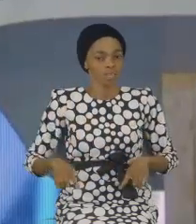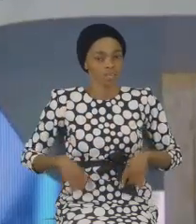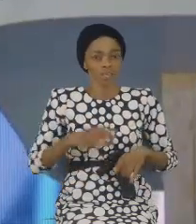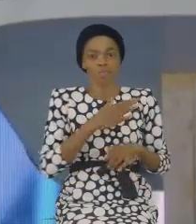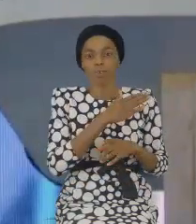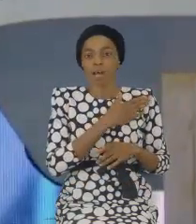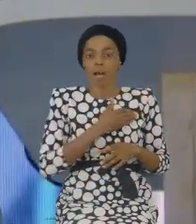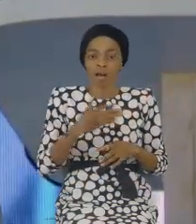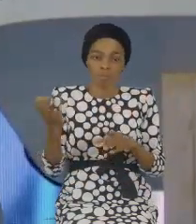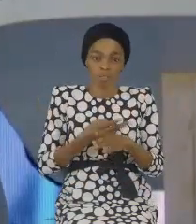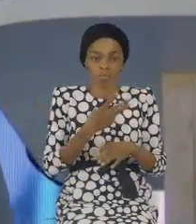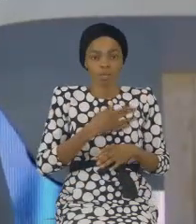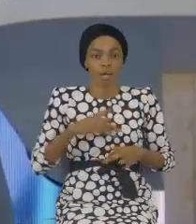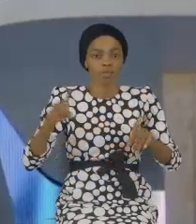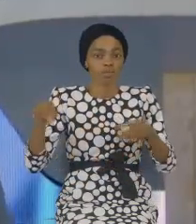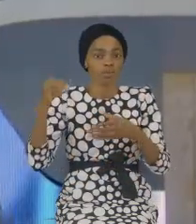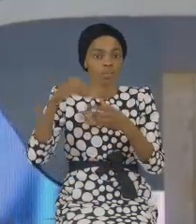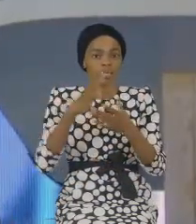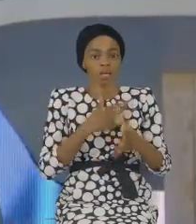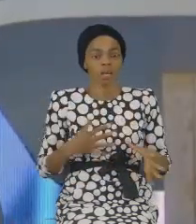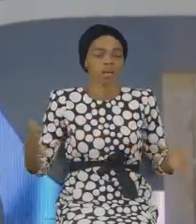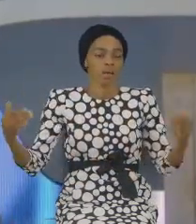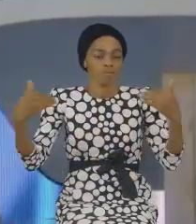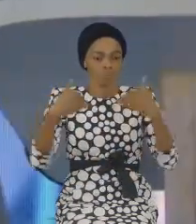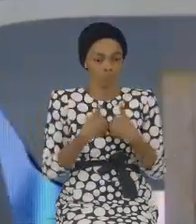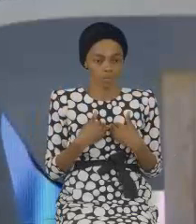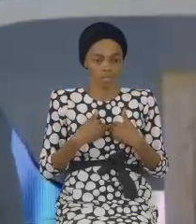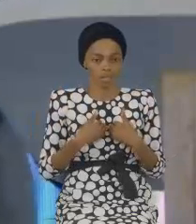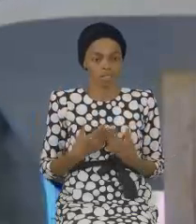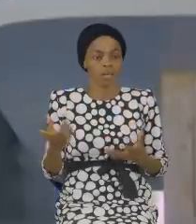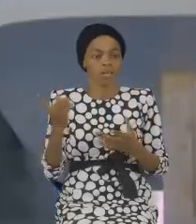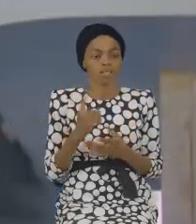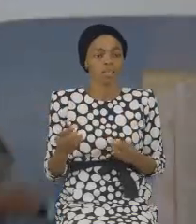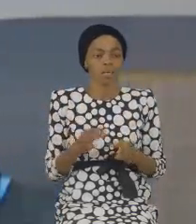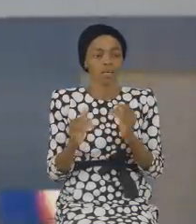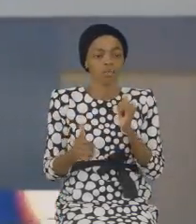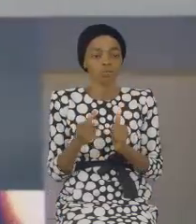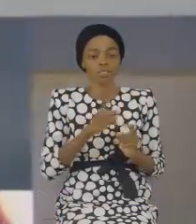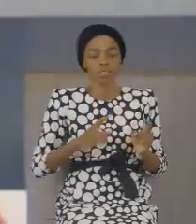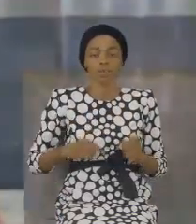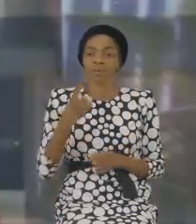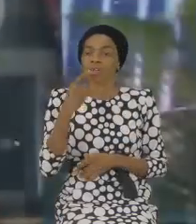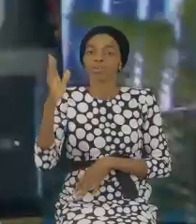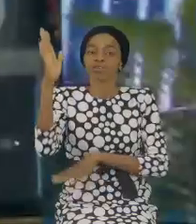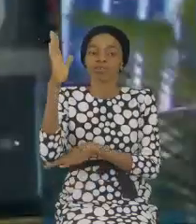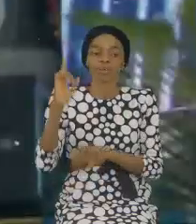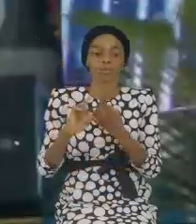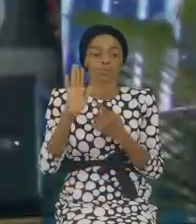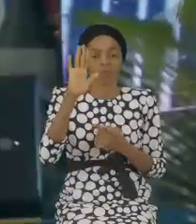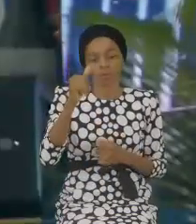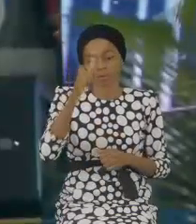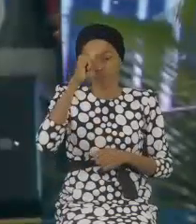go in and possess the land which the Lord swore unto your fathers.